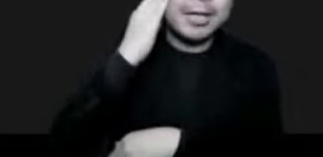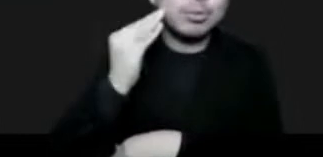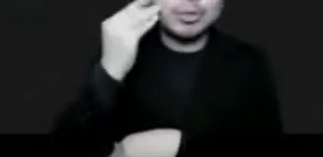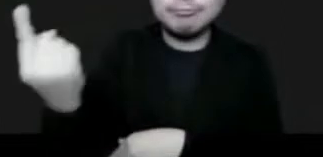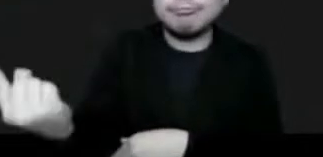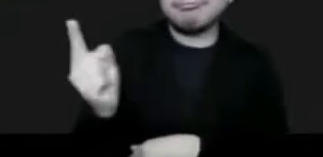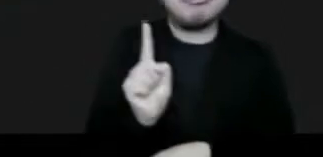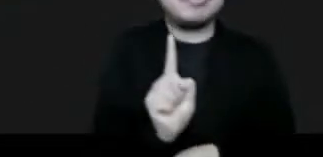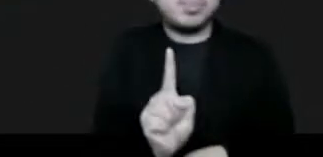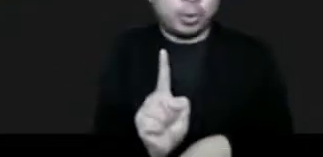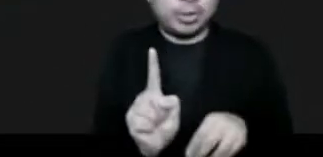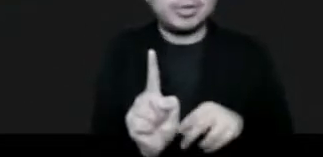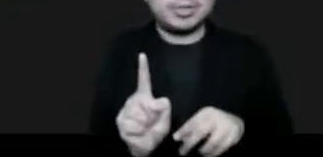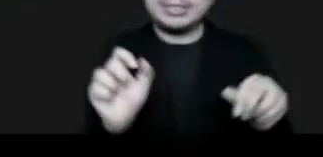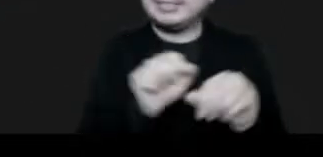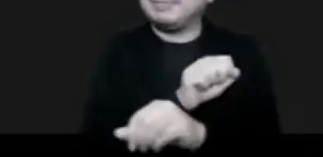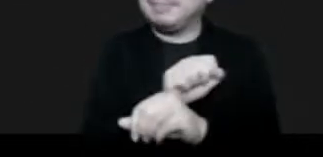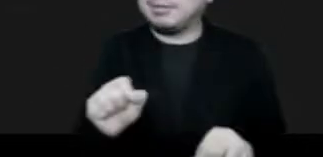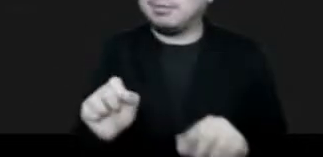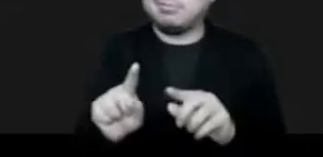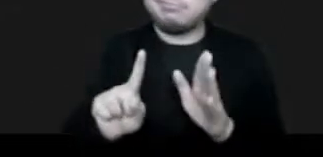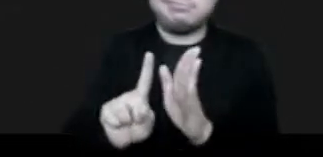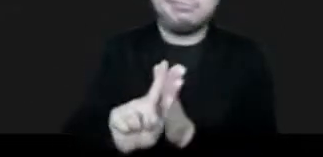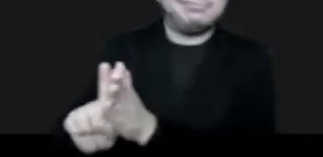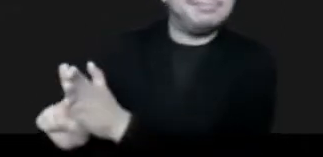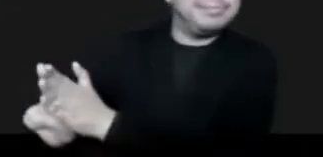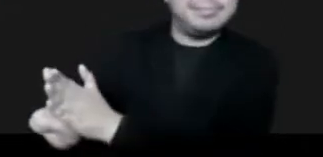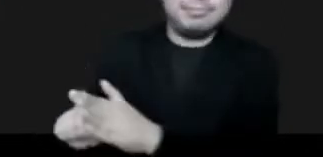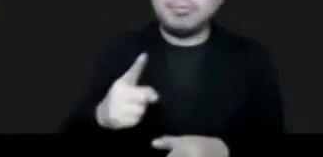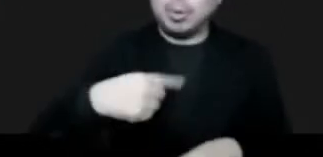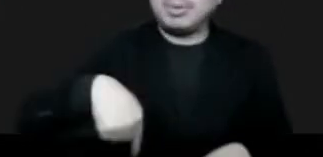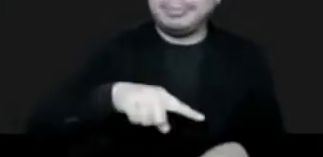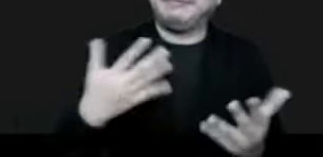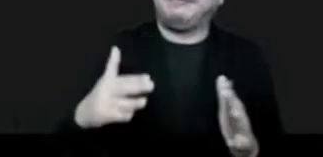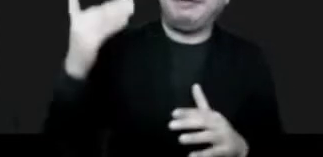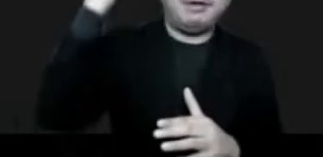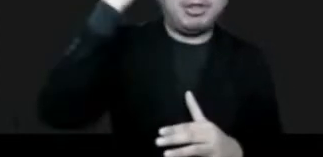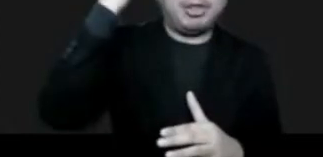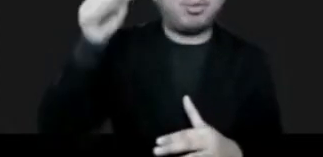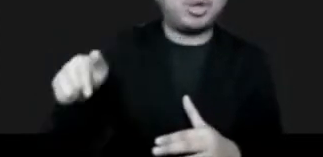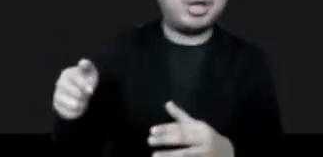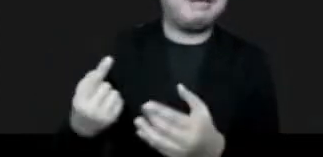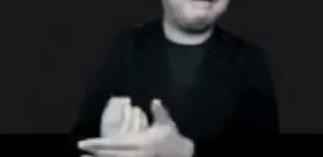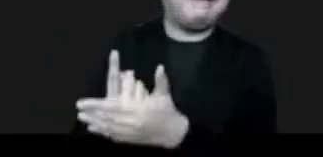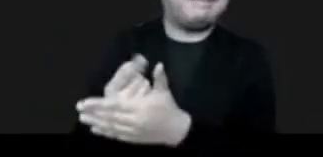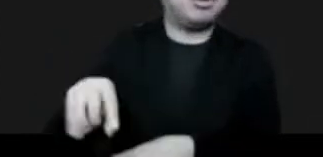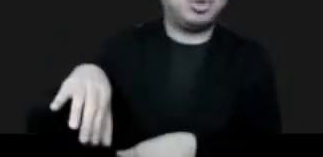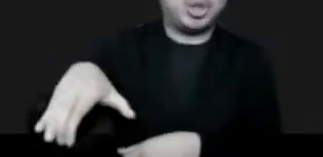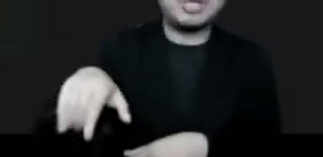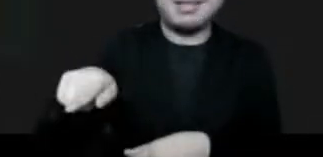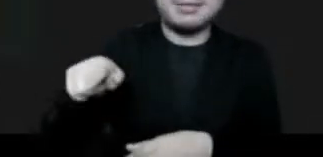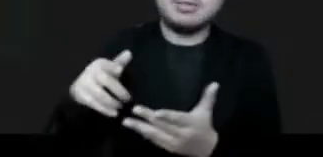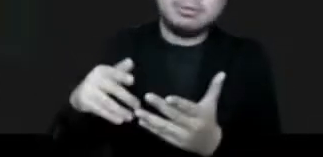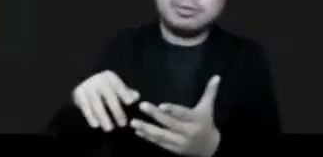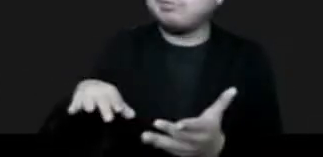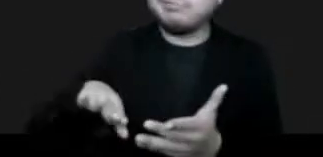possible to take it for granted that, okay, we know what happened in X country in X year, so that's going to be the same thing